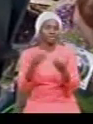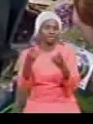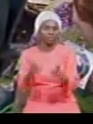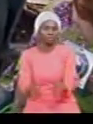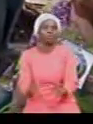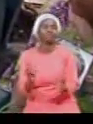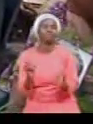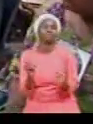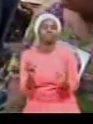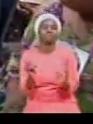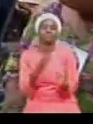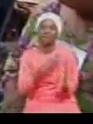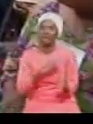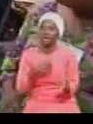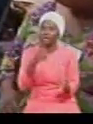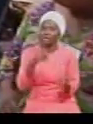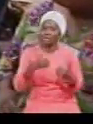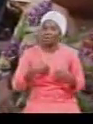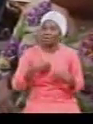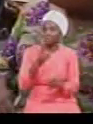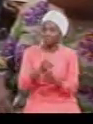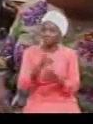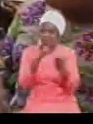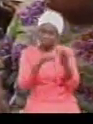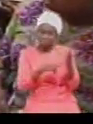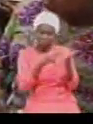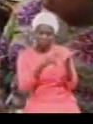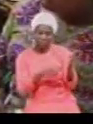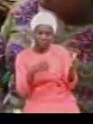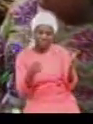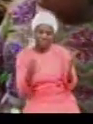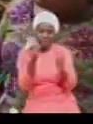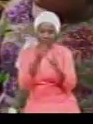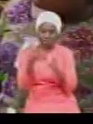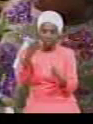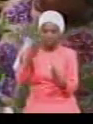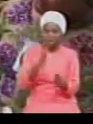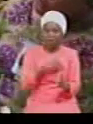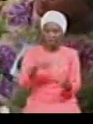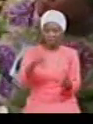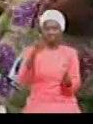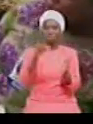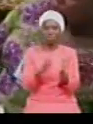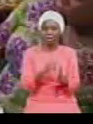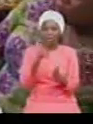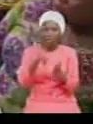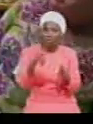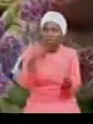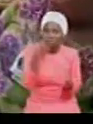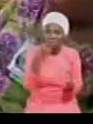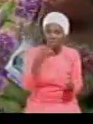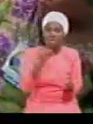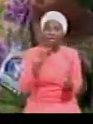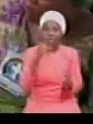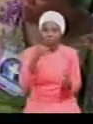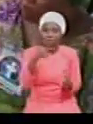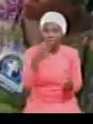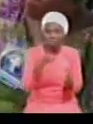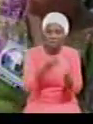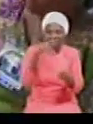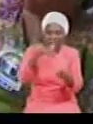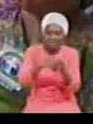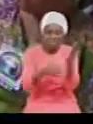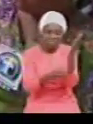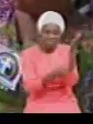happens. And you have just been reading the word of God, and you have seen that what you said it in the